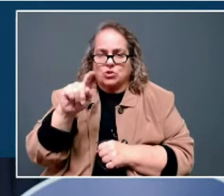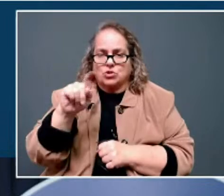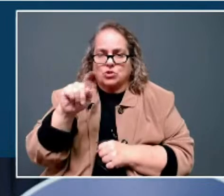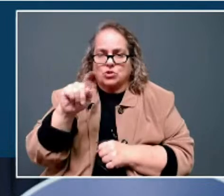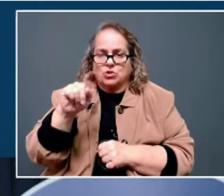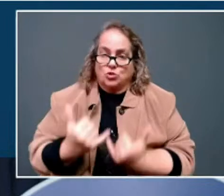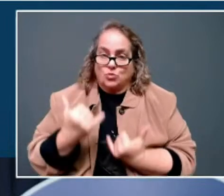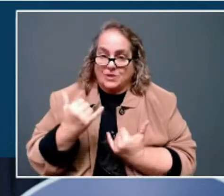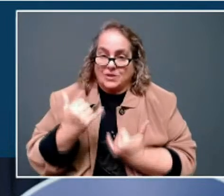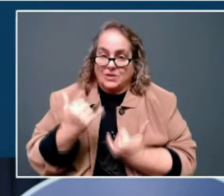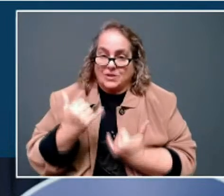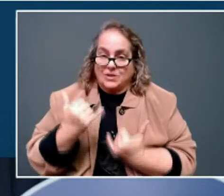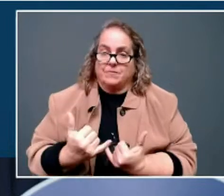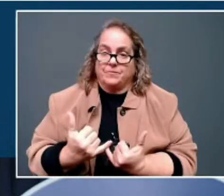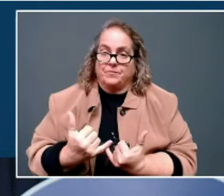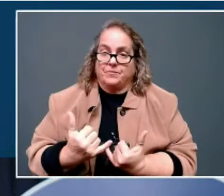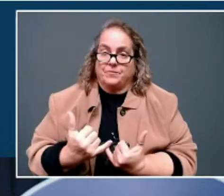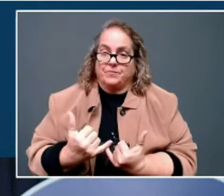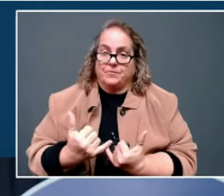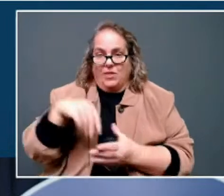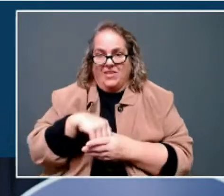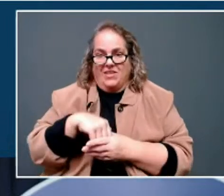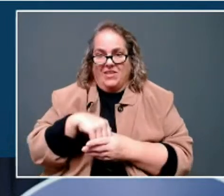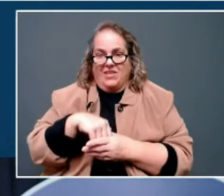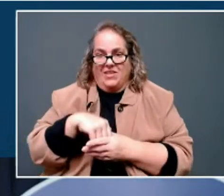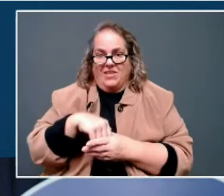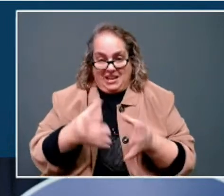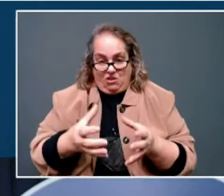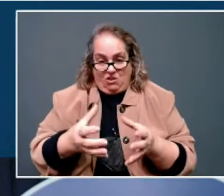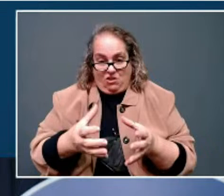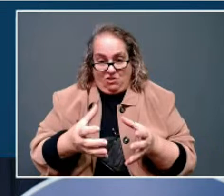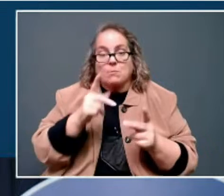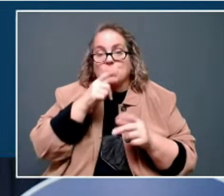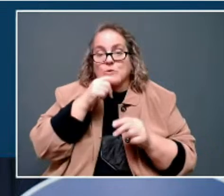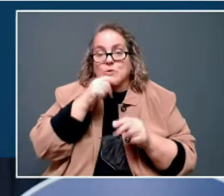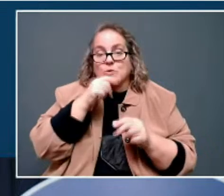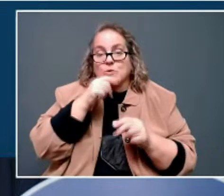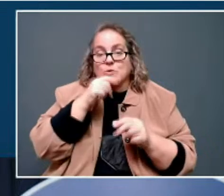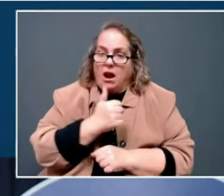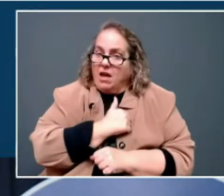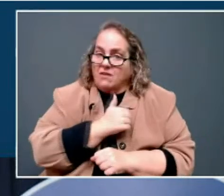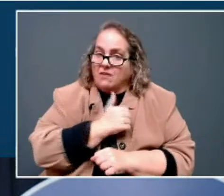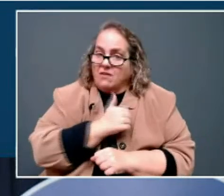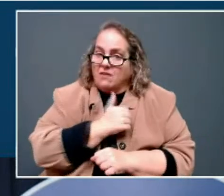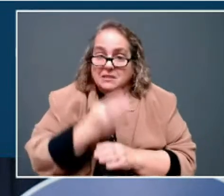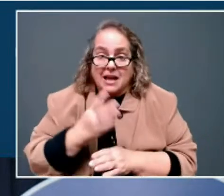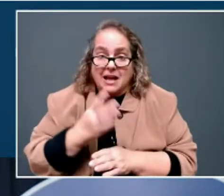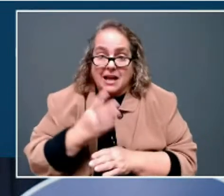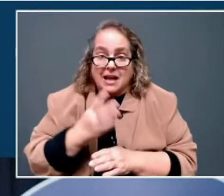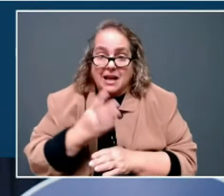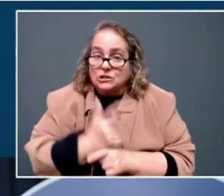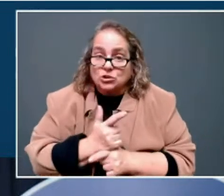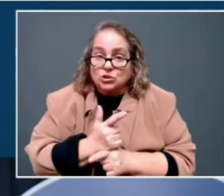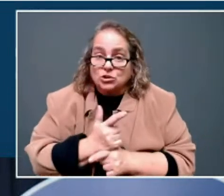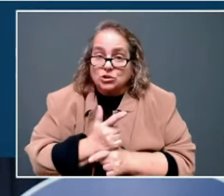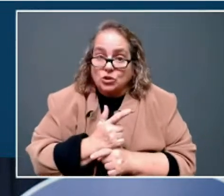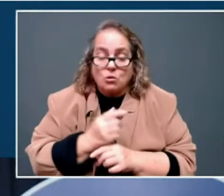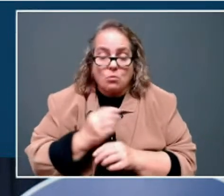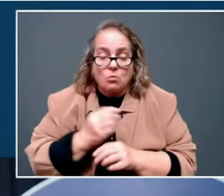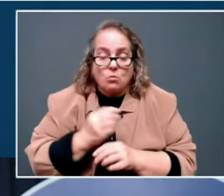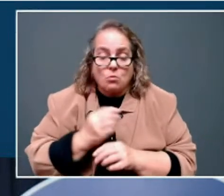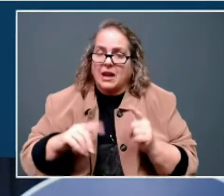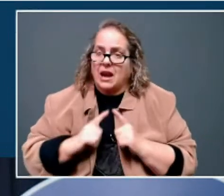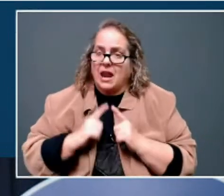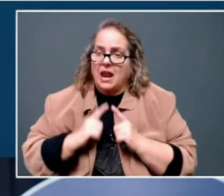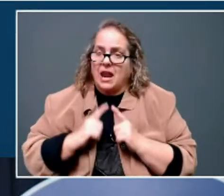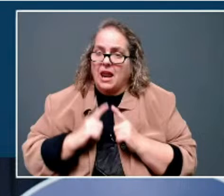category that is finally able to. I love that kid and his sister, again, more than life itself, much